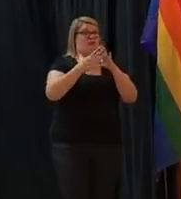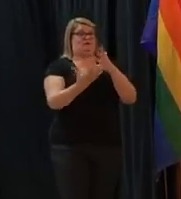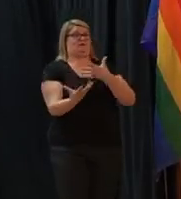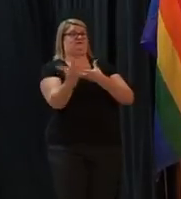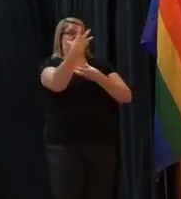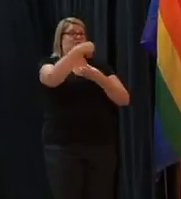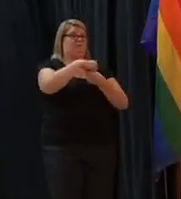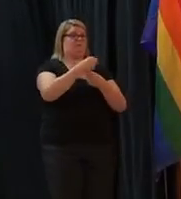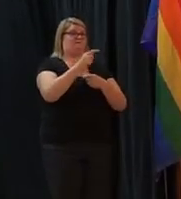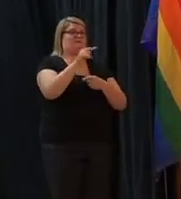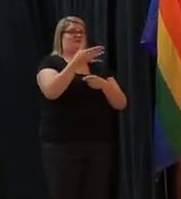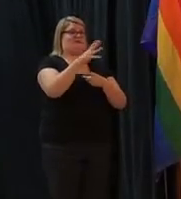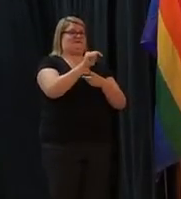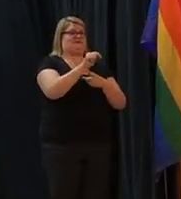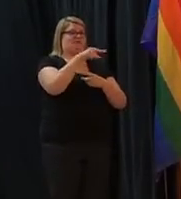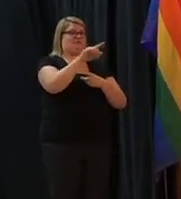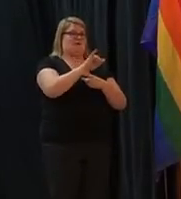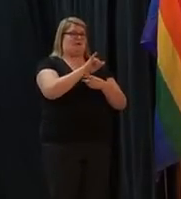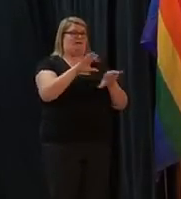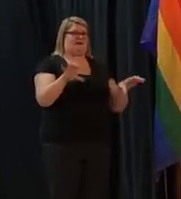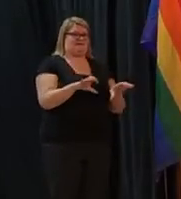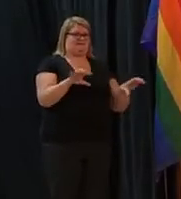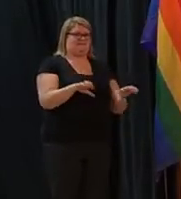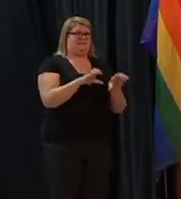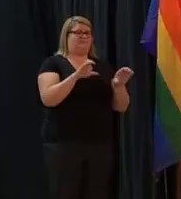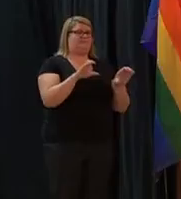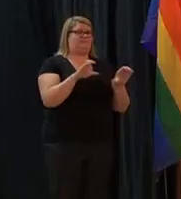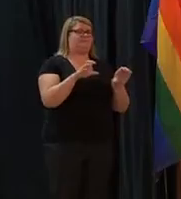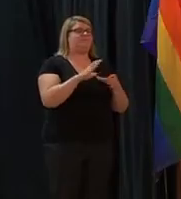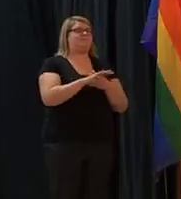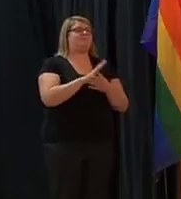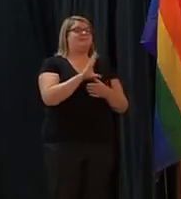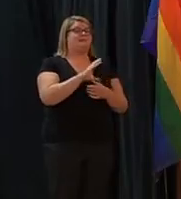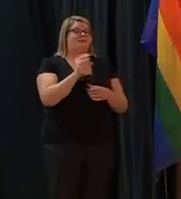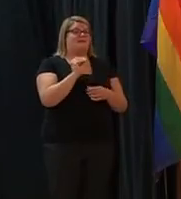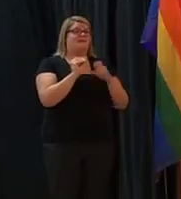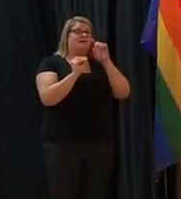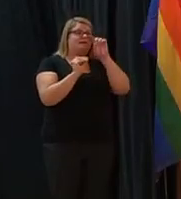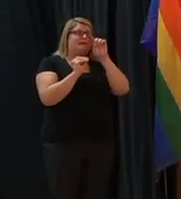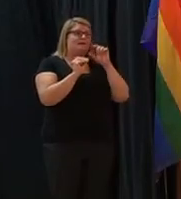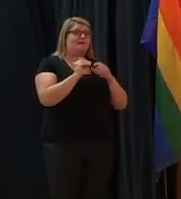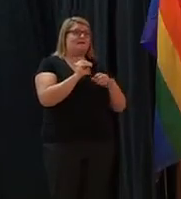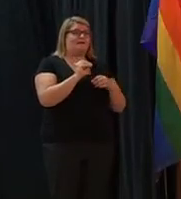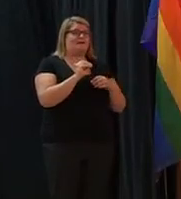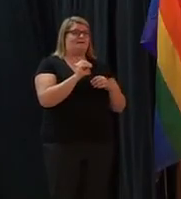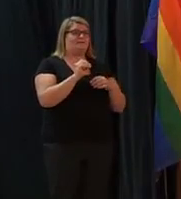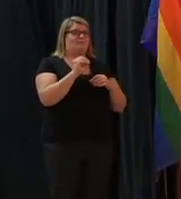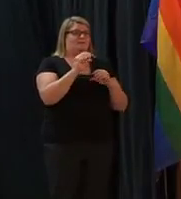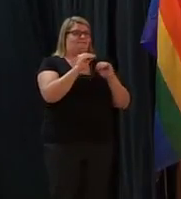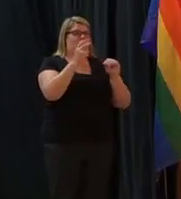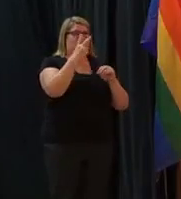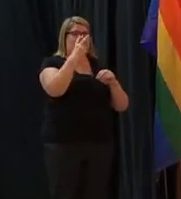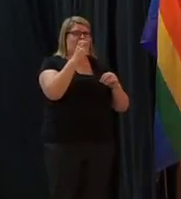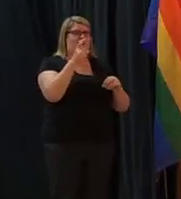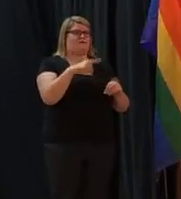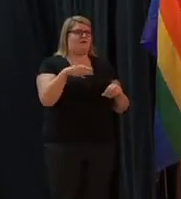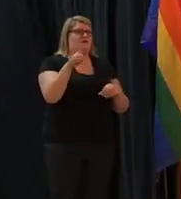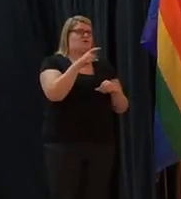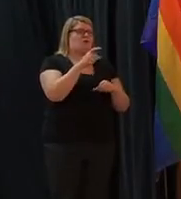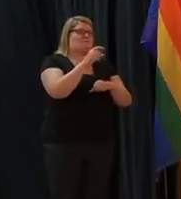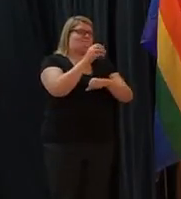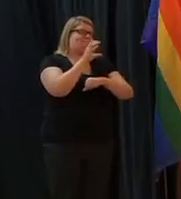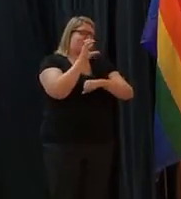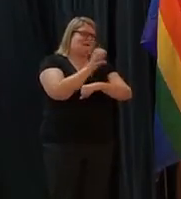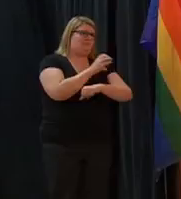LGBTQ. And I have no doubt how powerful they are. They have been investing in many countries,